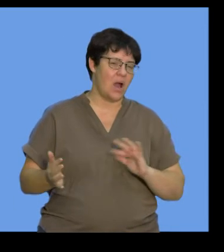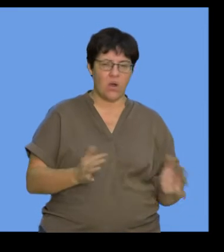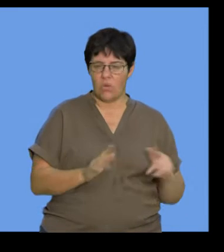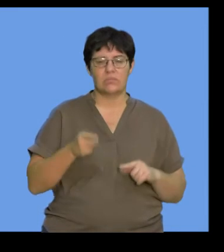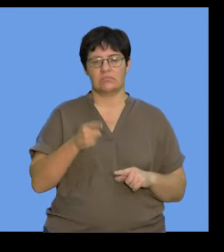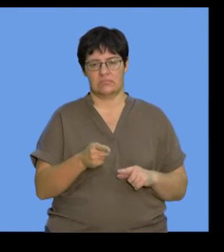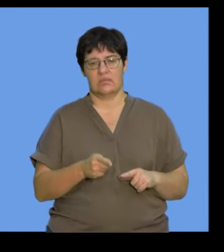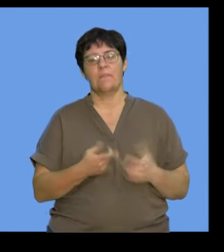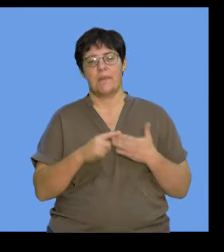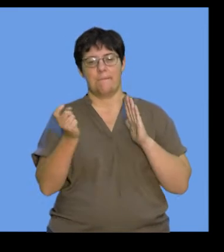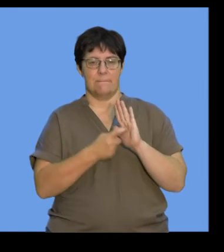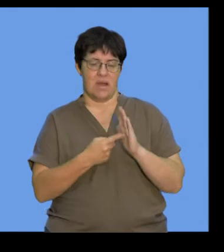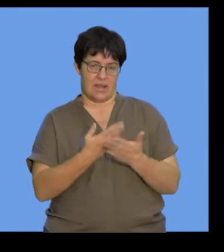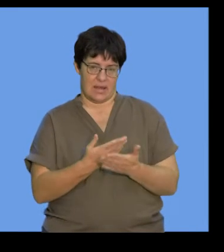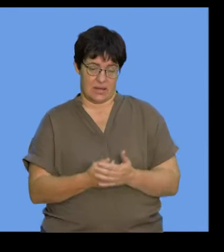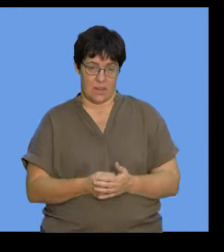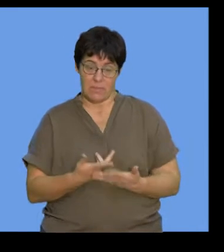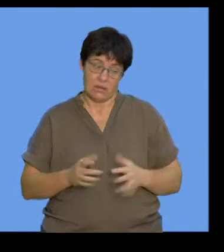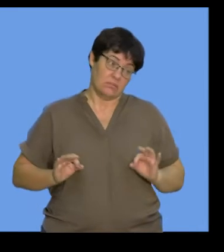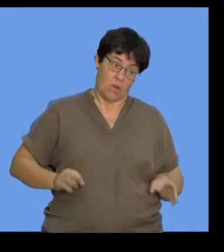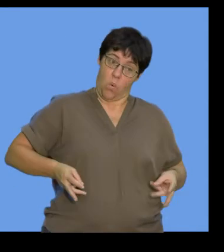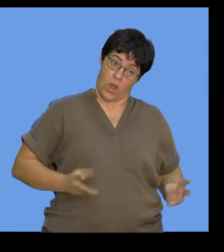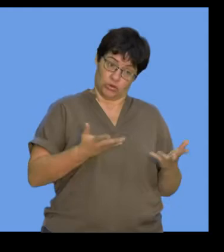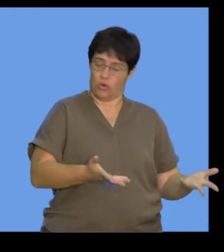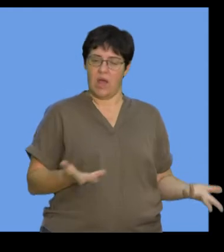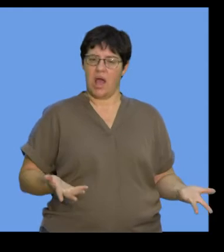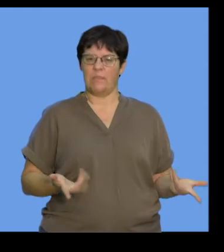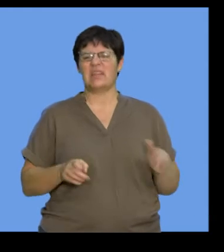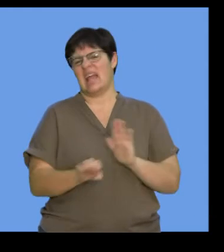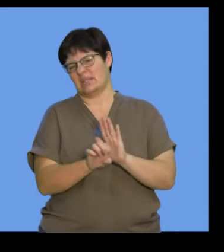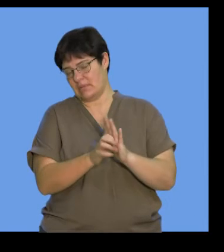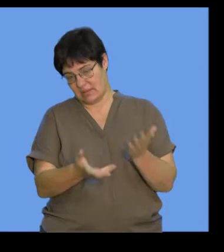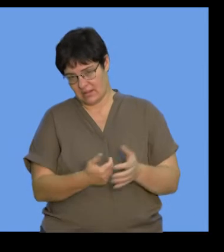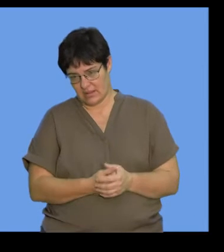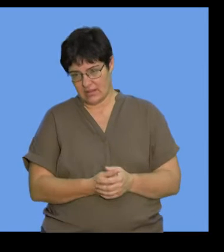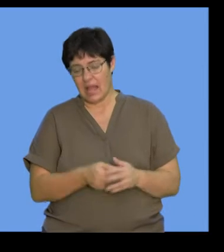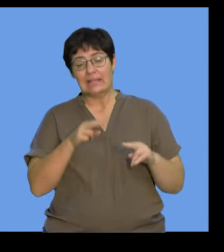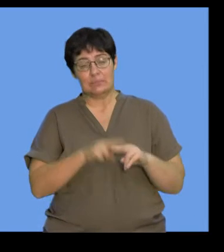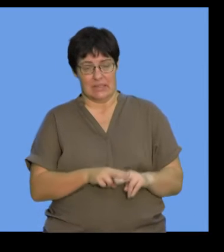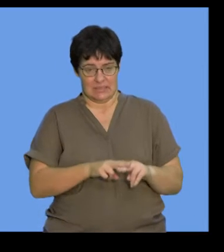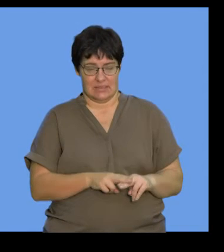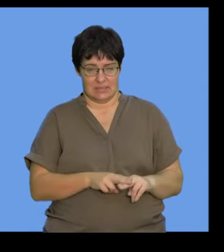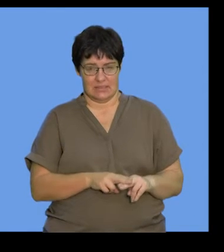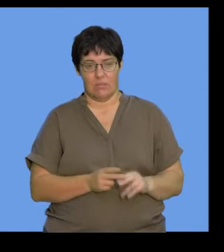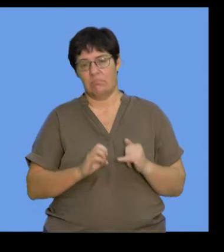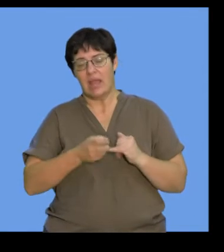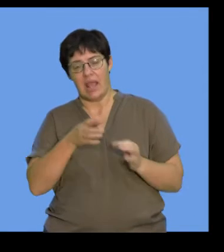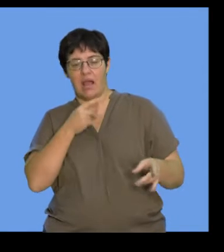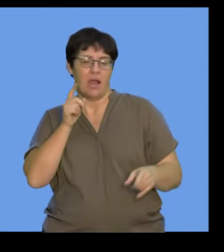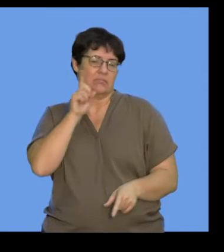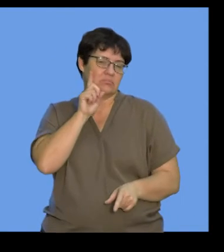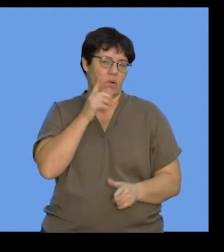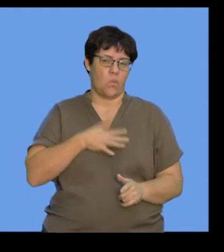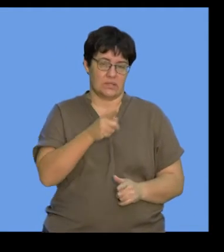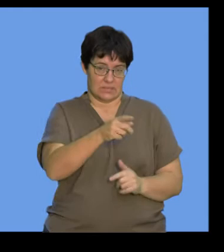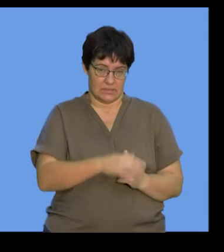that's just one of the ways that this can be marked. I'm not saying it is the actual way, but it's just one of the ways, depending on what